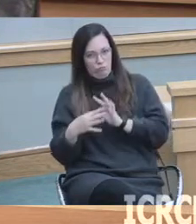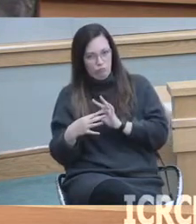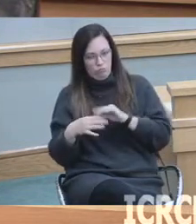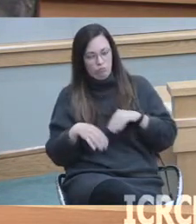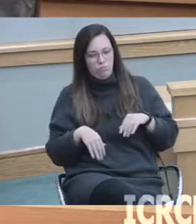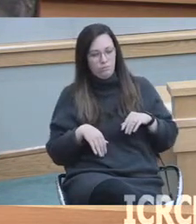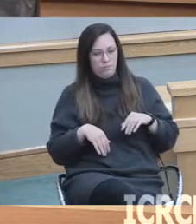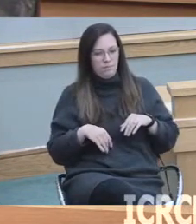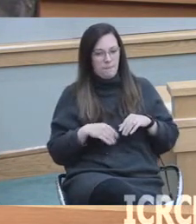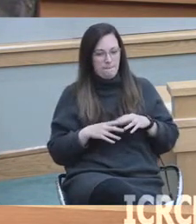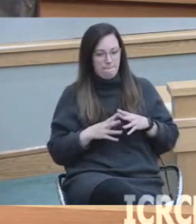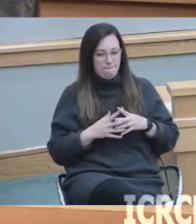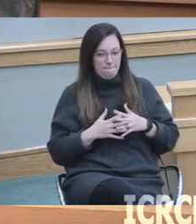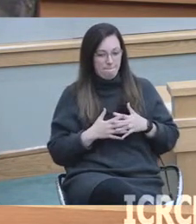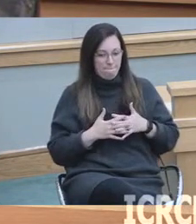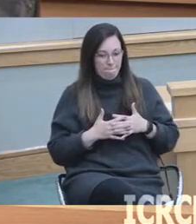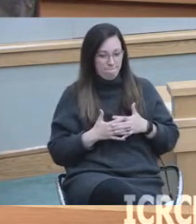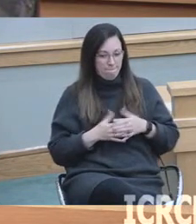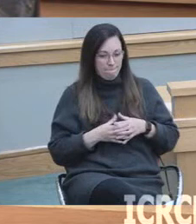And